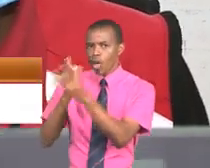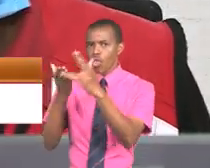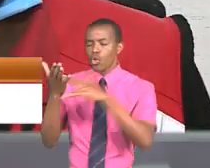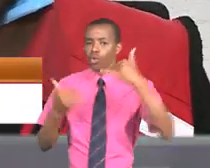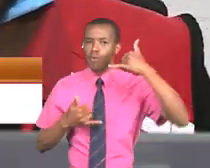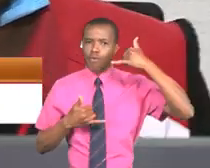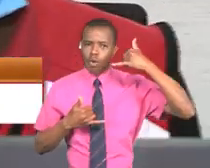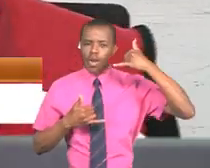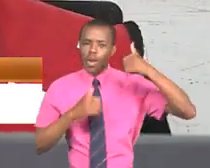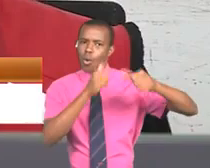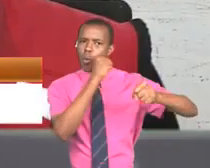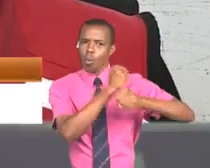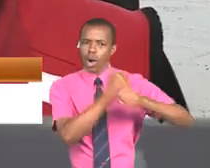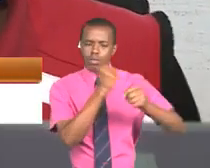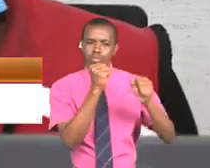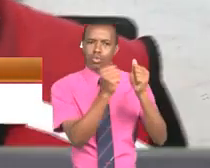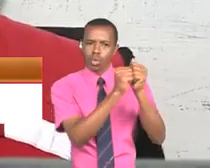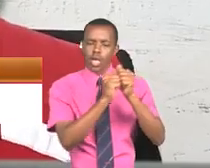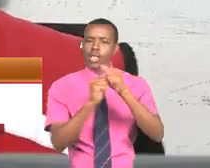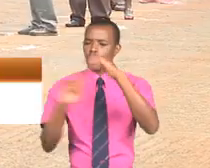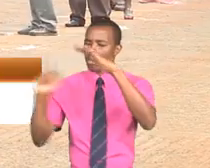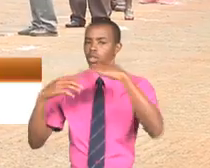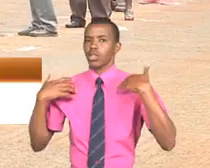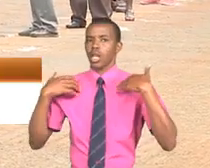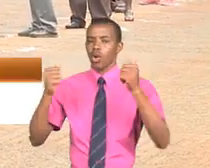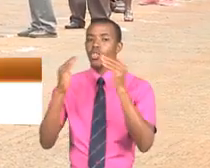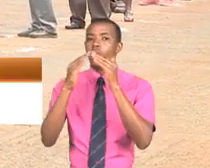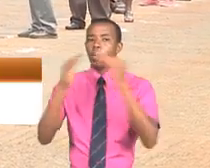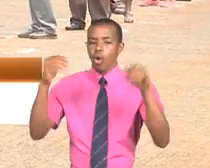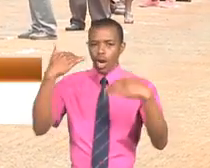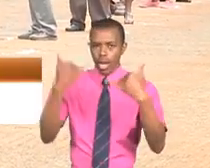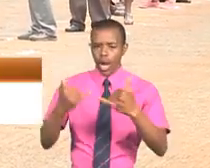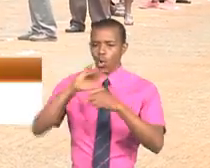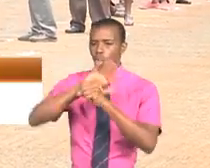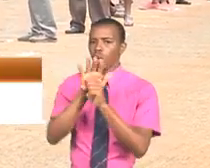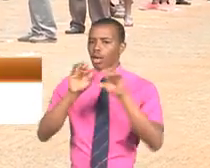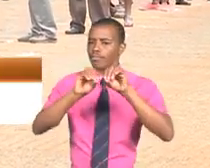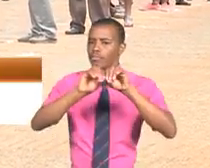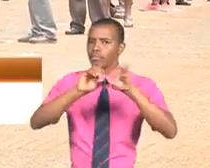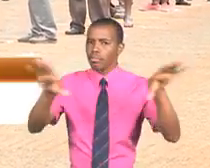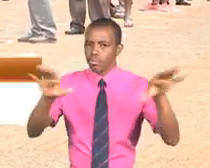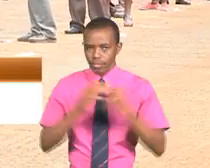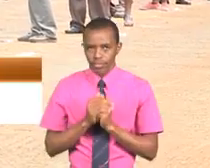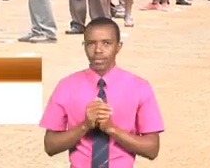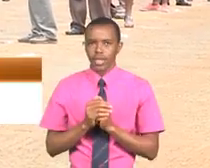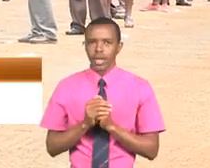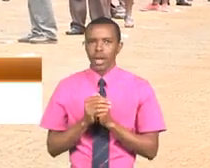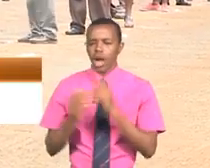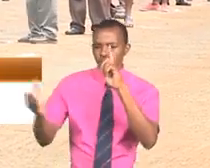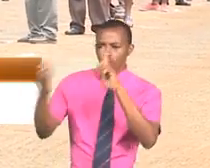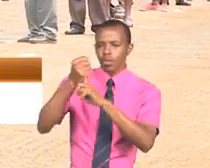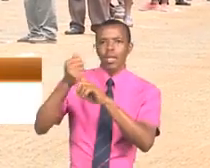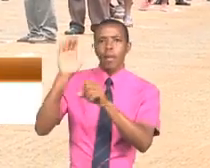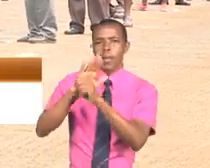simu imekuwa ikifanya kazi hii kwa kushirikiana na Wizara ya Afya, hususan wakati huu wa janga la corona, huku tayari wakiweza kuwafikia wengi